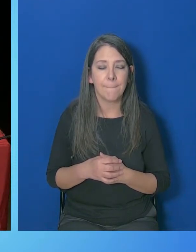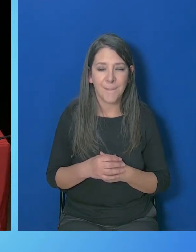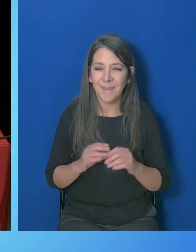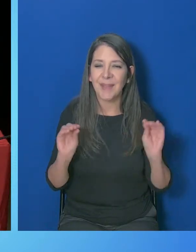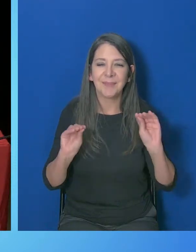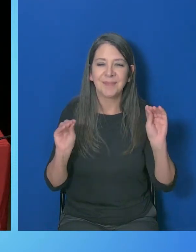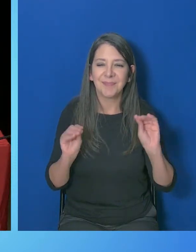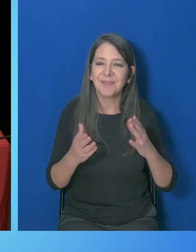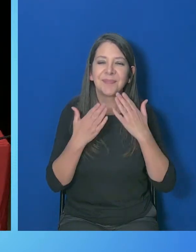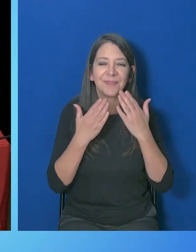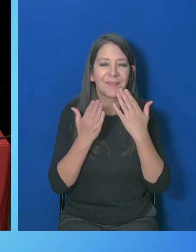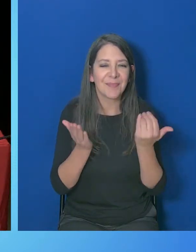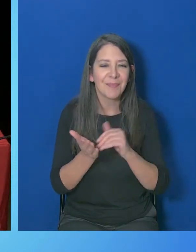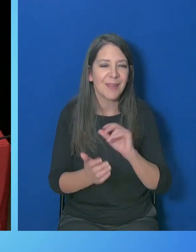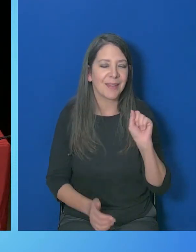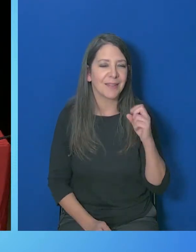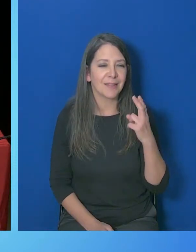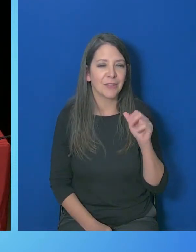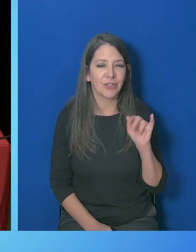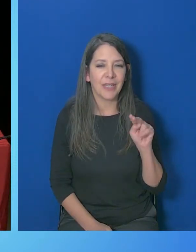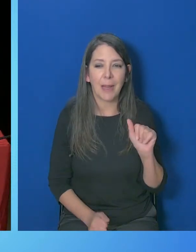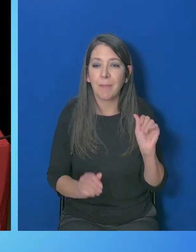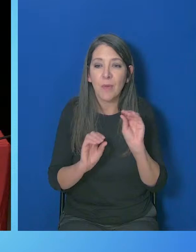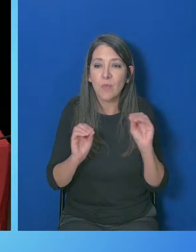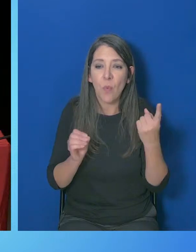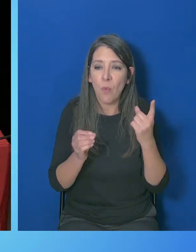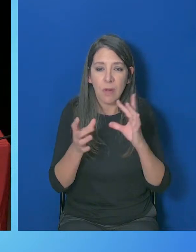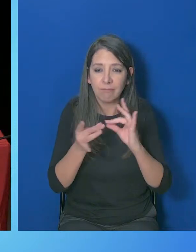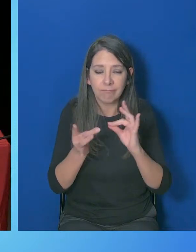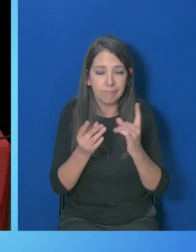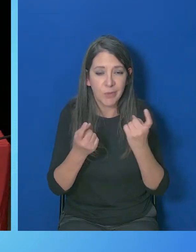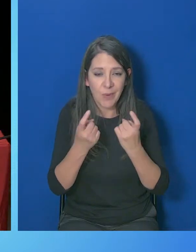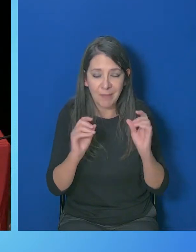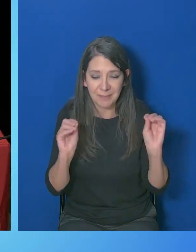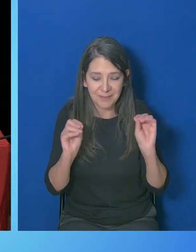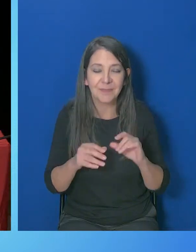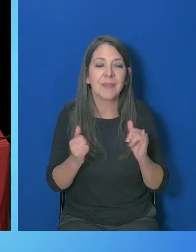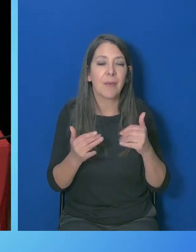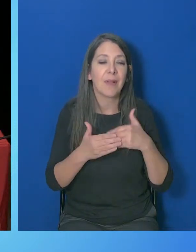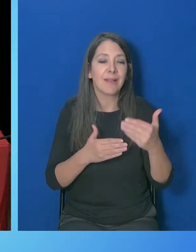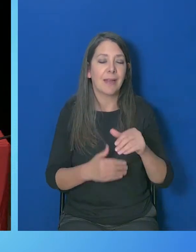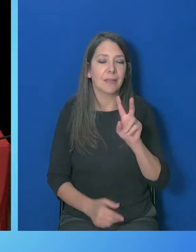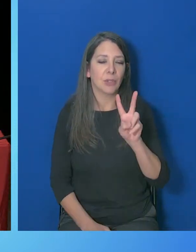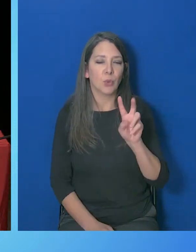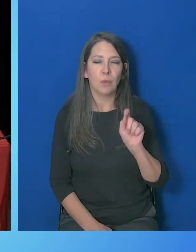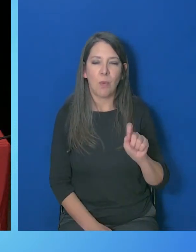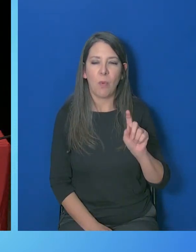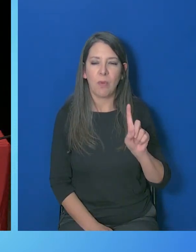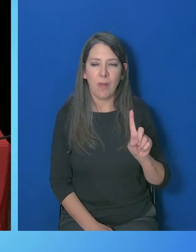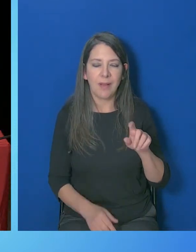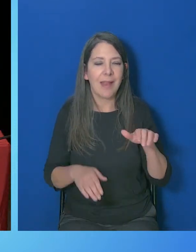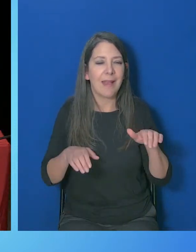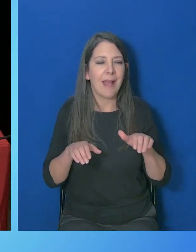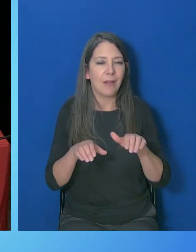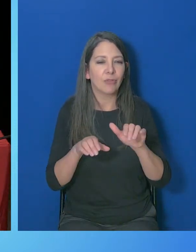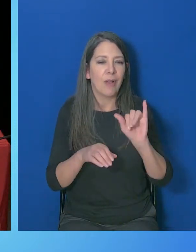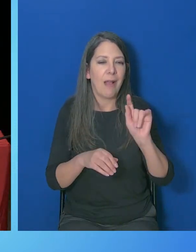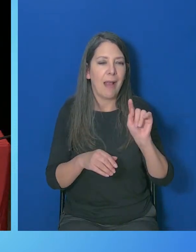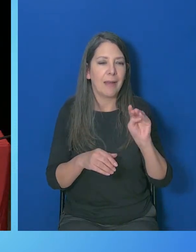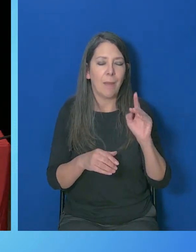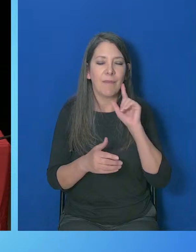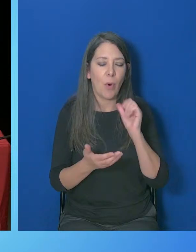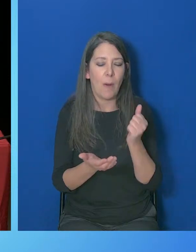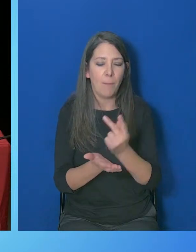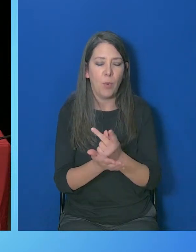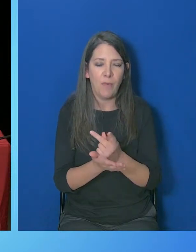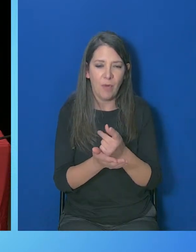Okay, thank you again, Shana. Hearing none, moving on to 2.1. Action item, approval of the